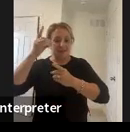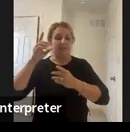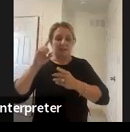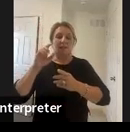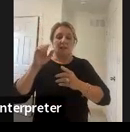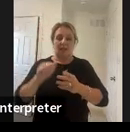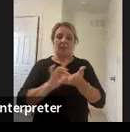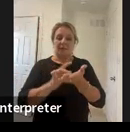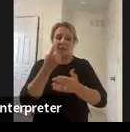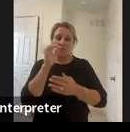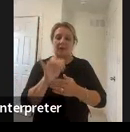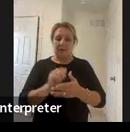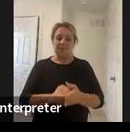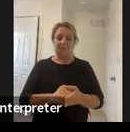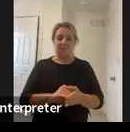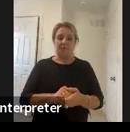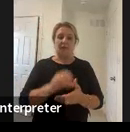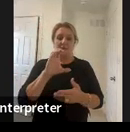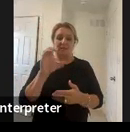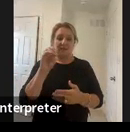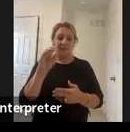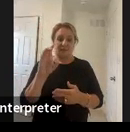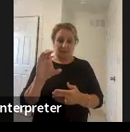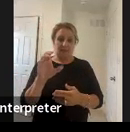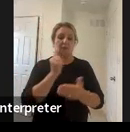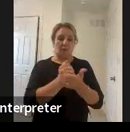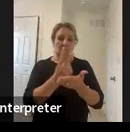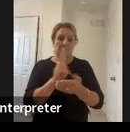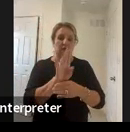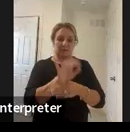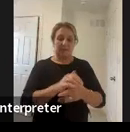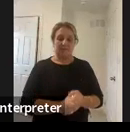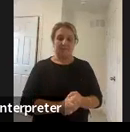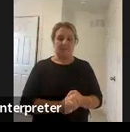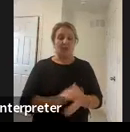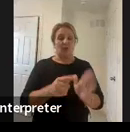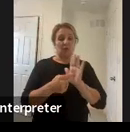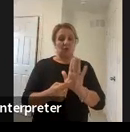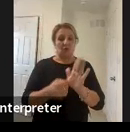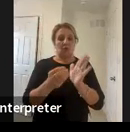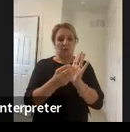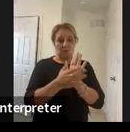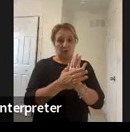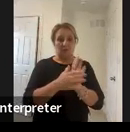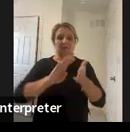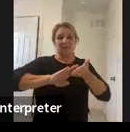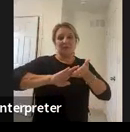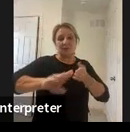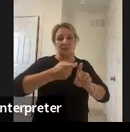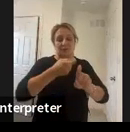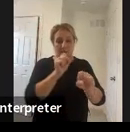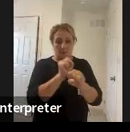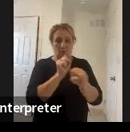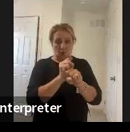review protocol for use with monkeypox. They can also provide you with the documentation you may need to excuse you from work while you are